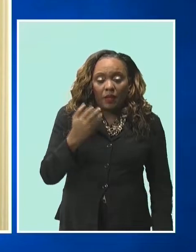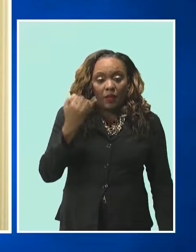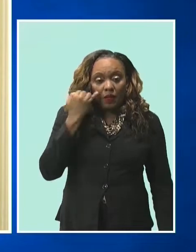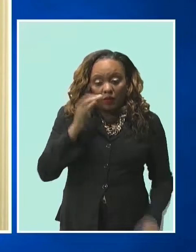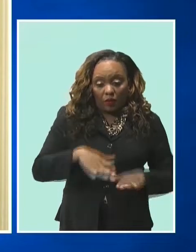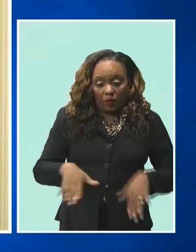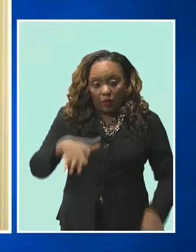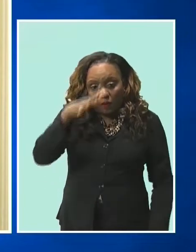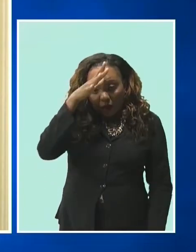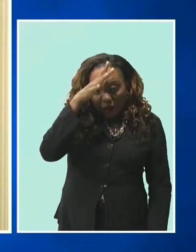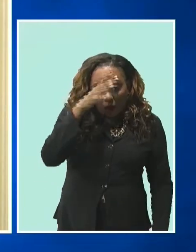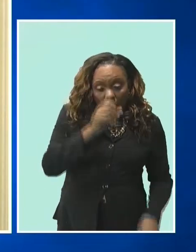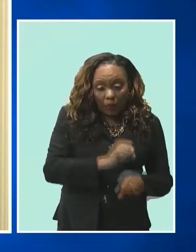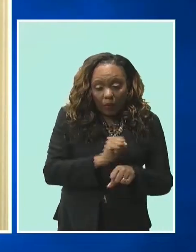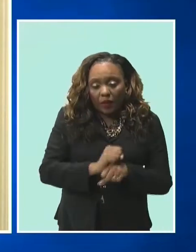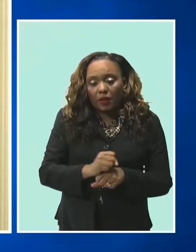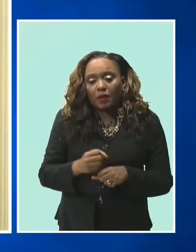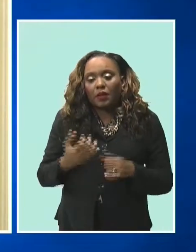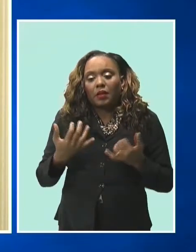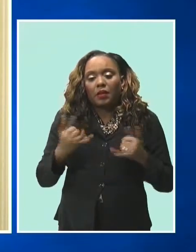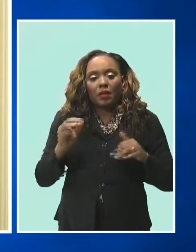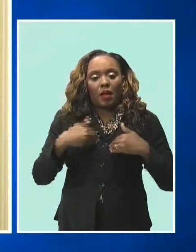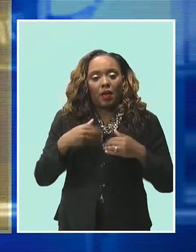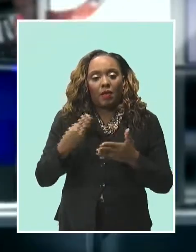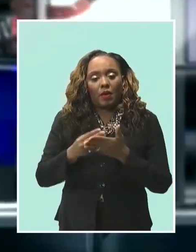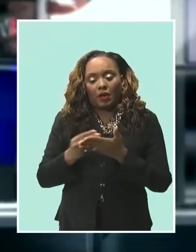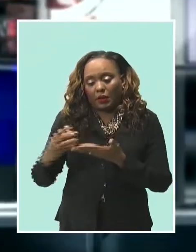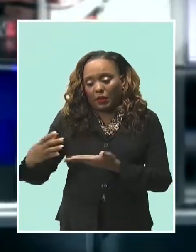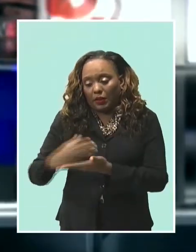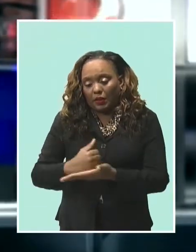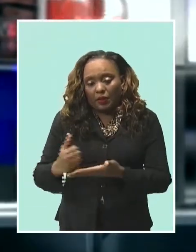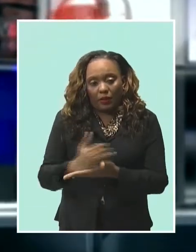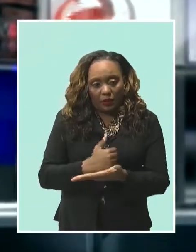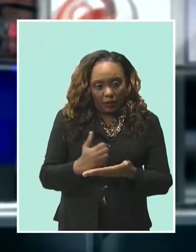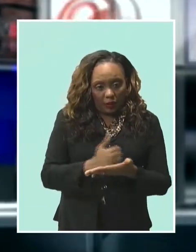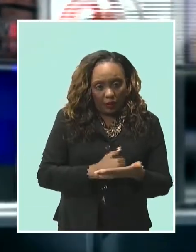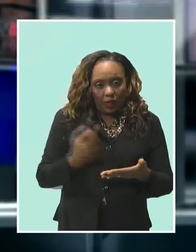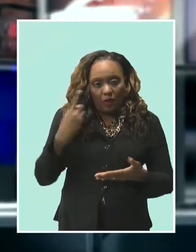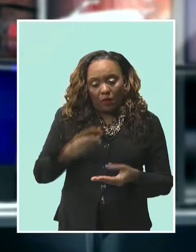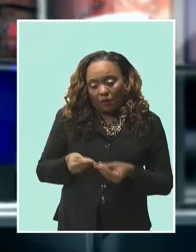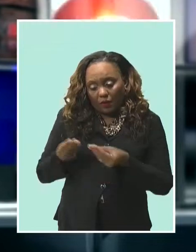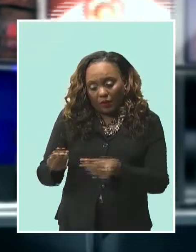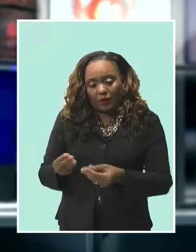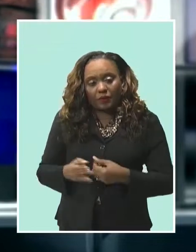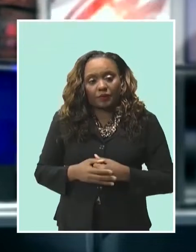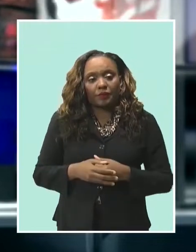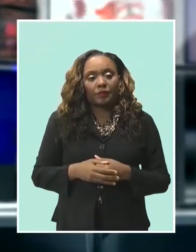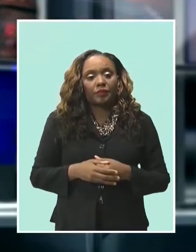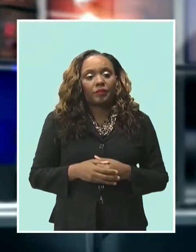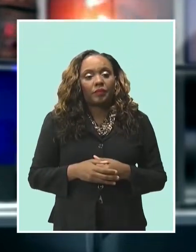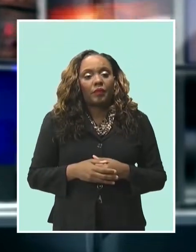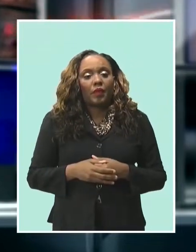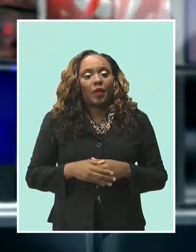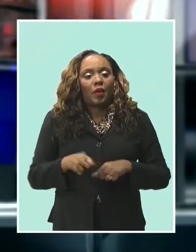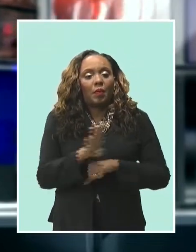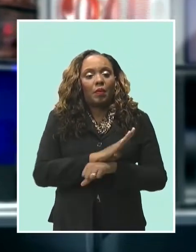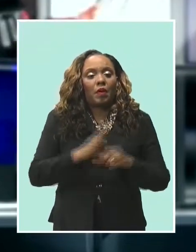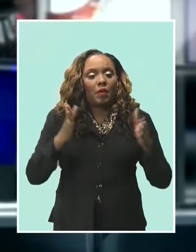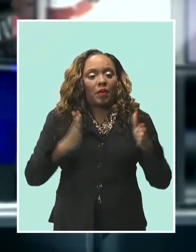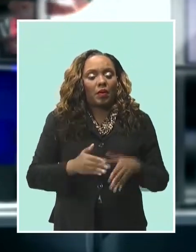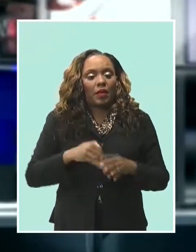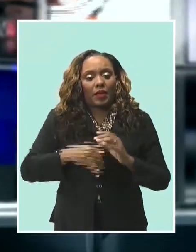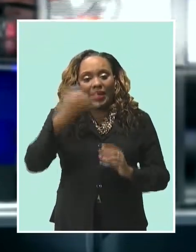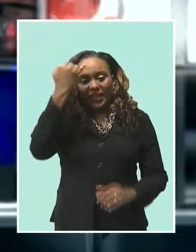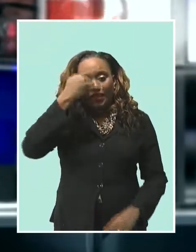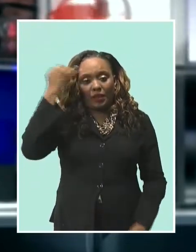then at least there's still money coming into the household. Now, Shane, we also found out today that Barbadians in Italy are heeding the advice